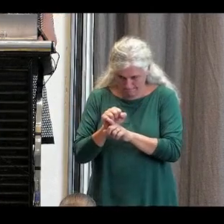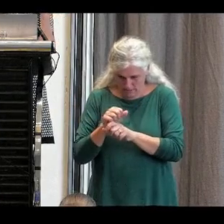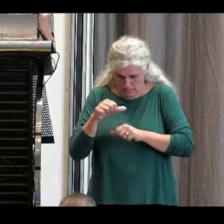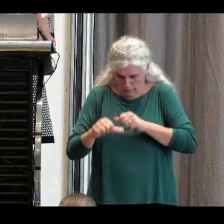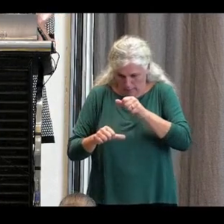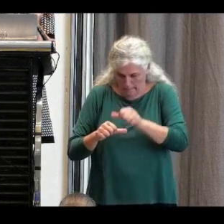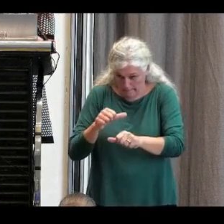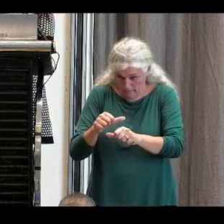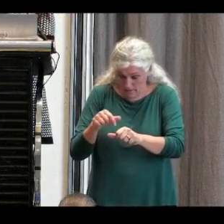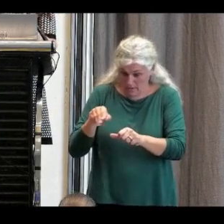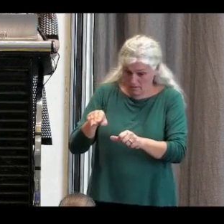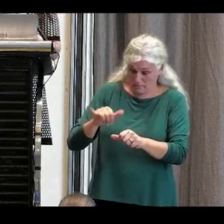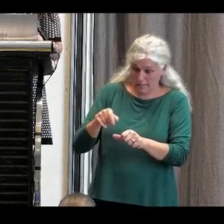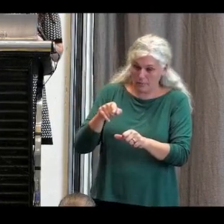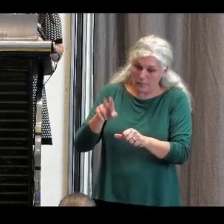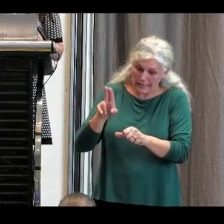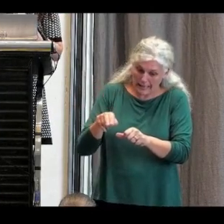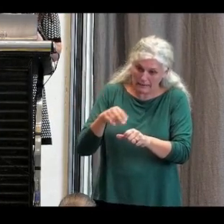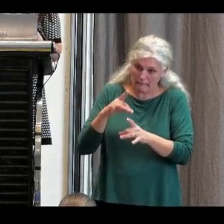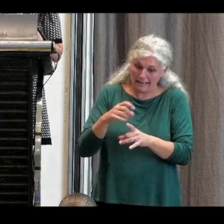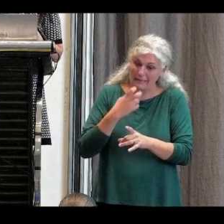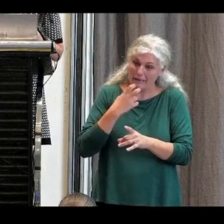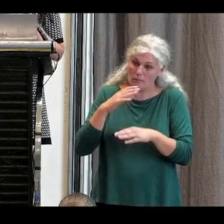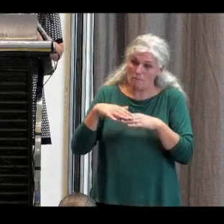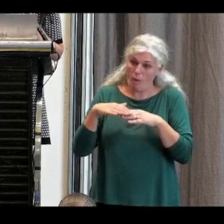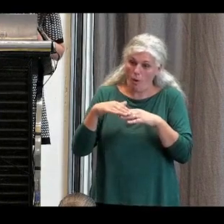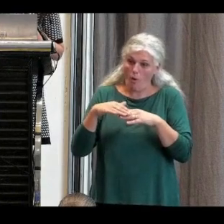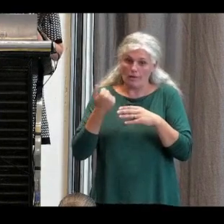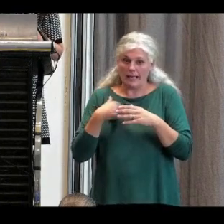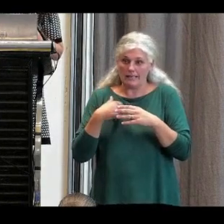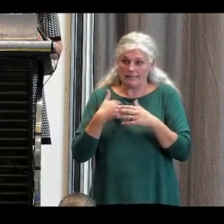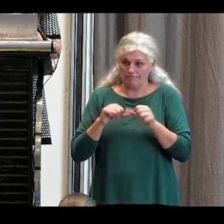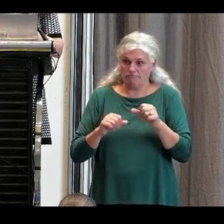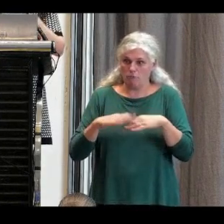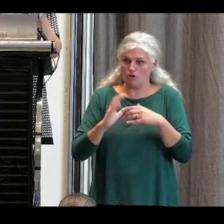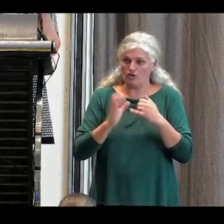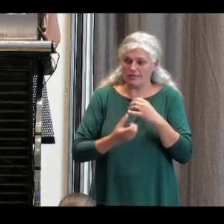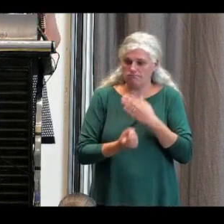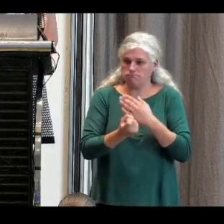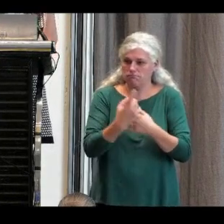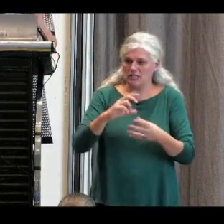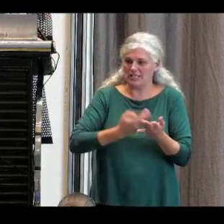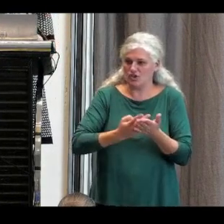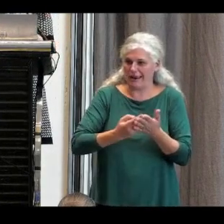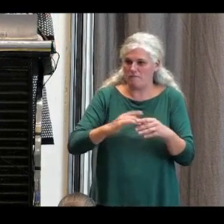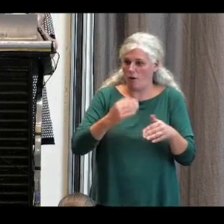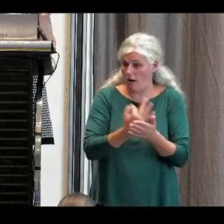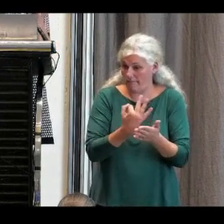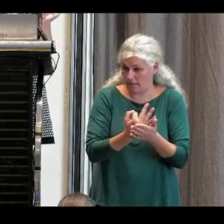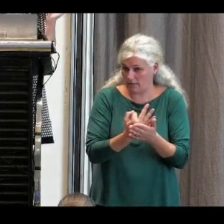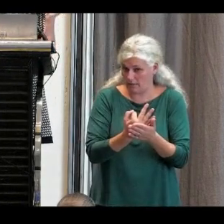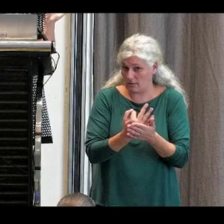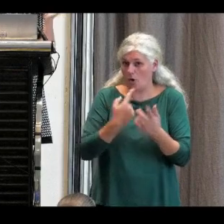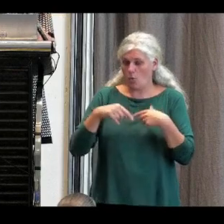would that make mice more susceptible to seizures? So how much actually disruption